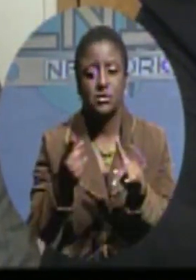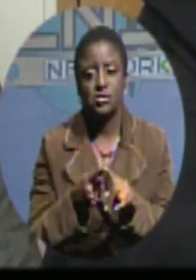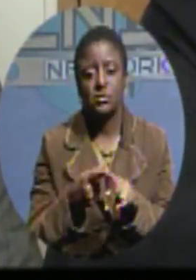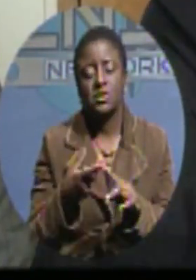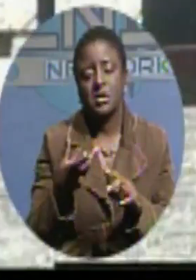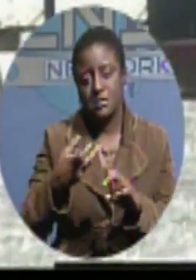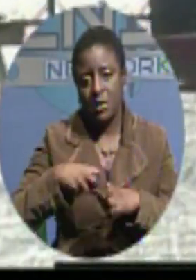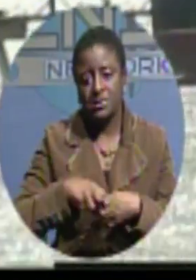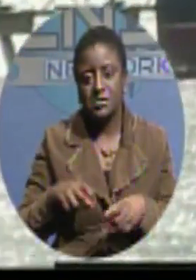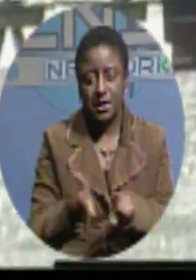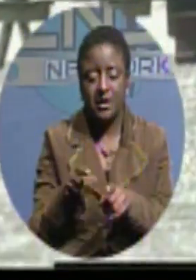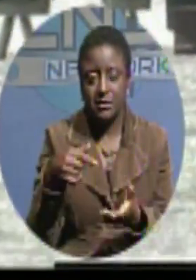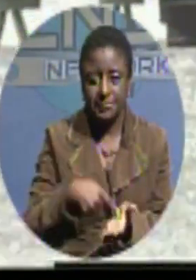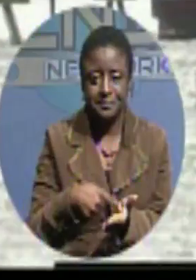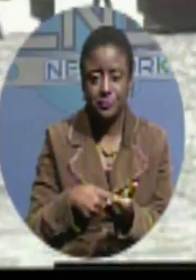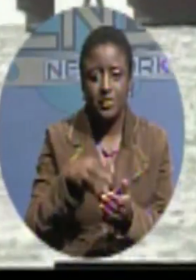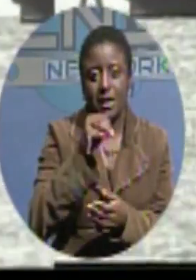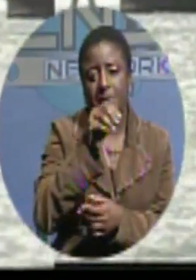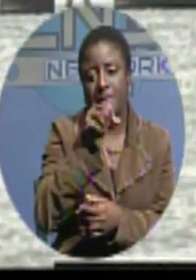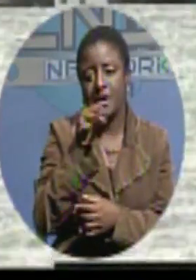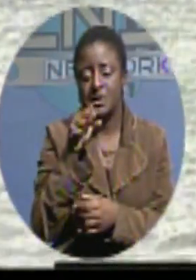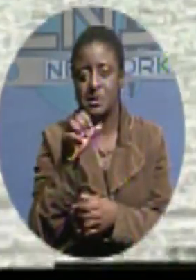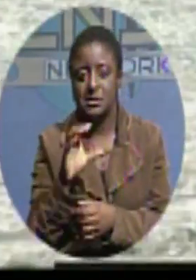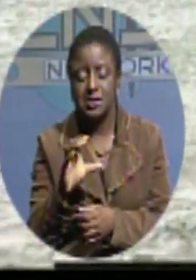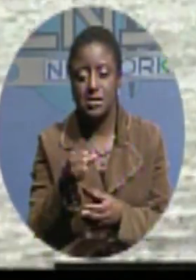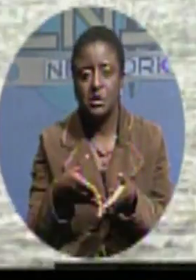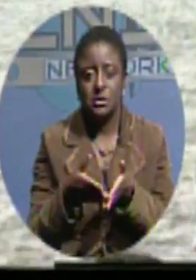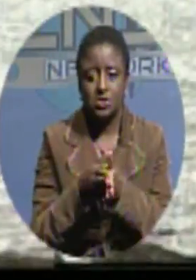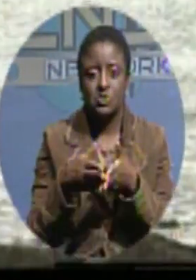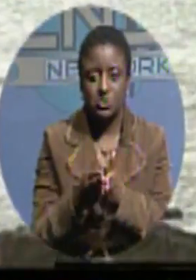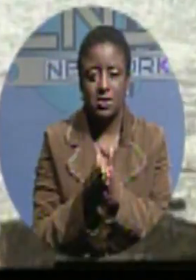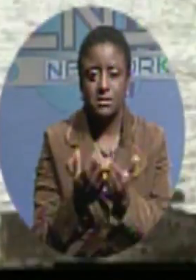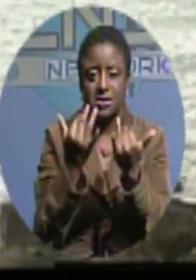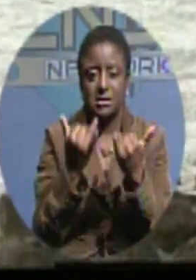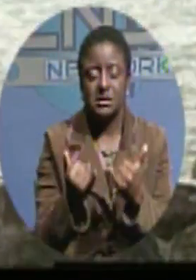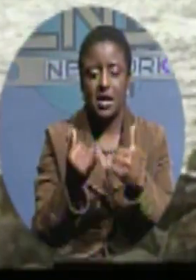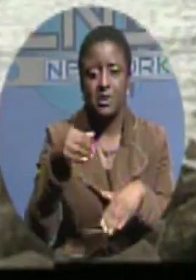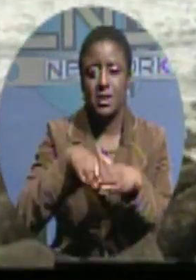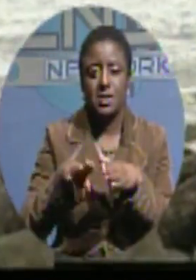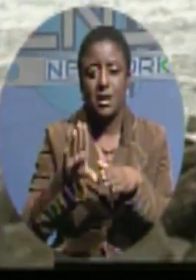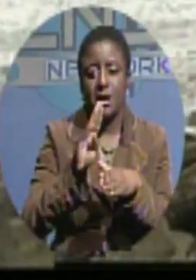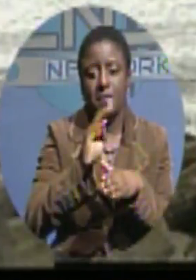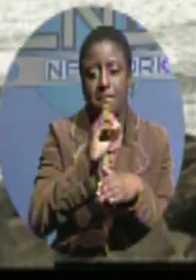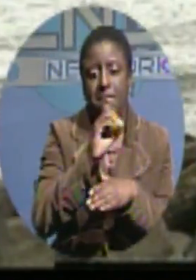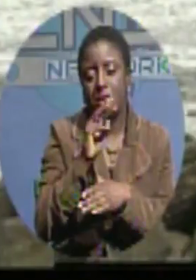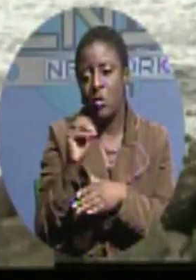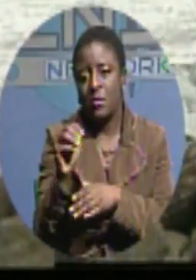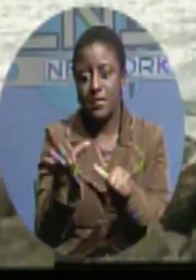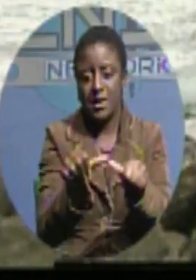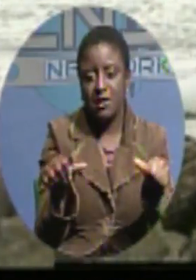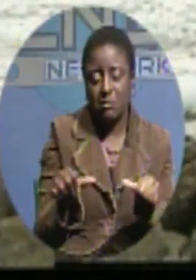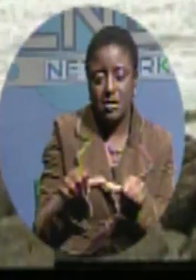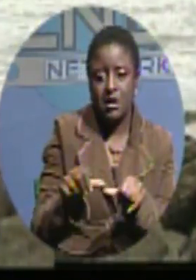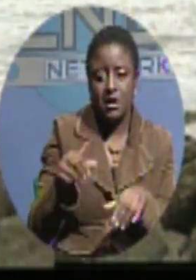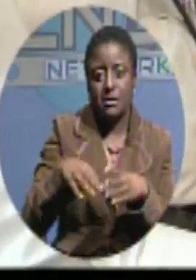of this kind. The MSC Eugenia container ship is now confined to a boom area at the Freeport Container Port,